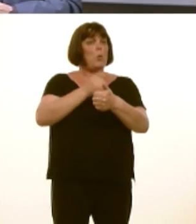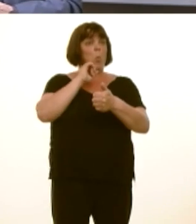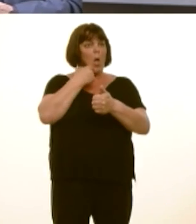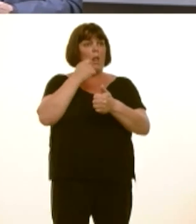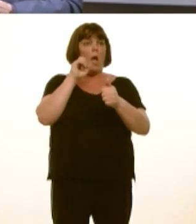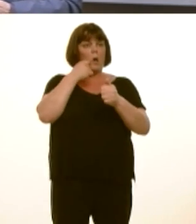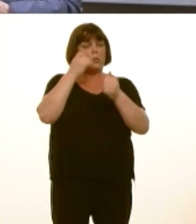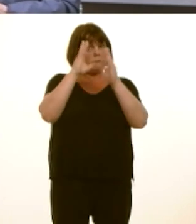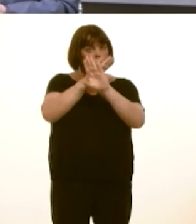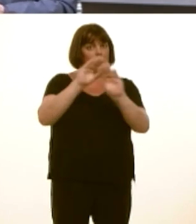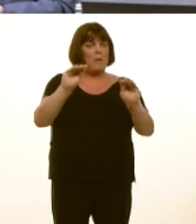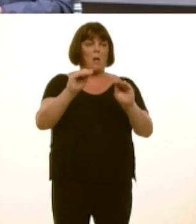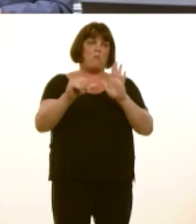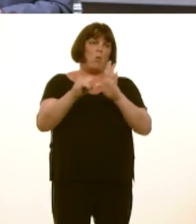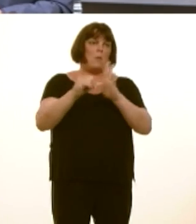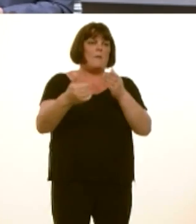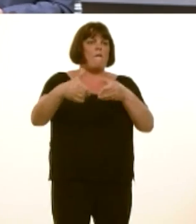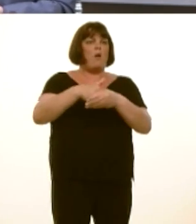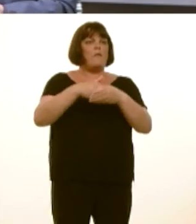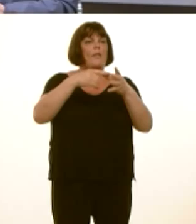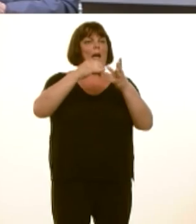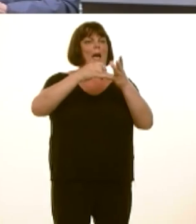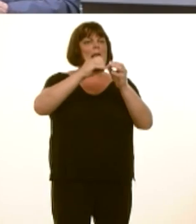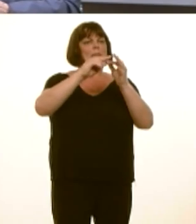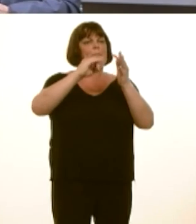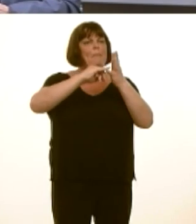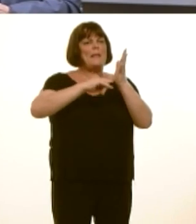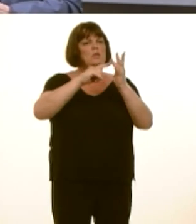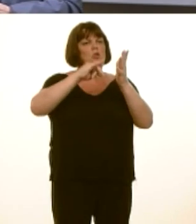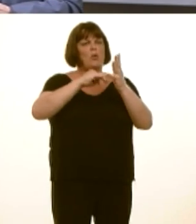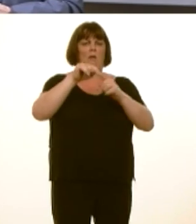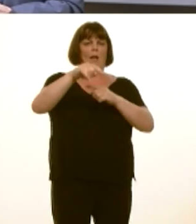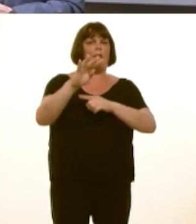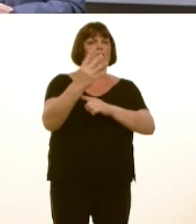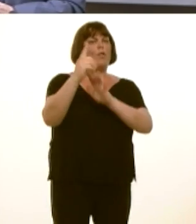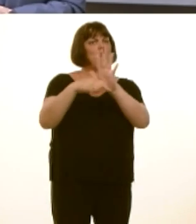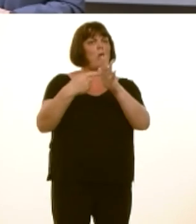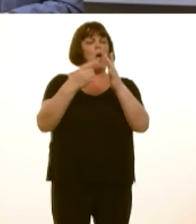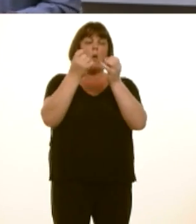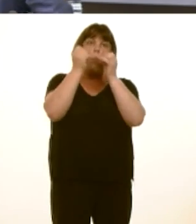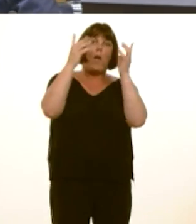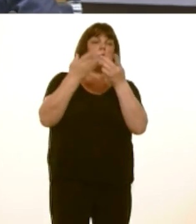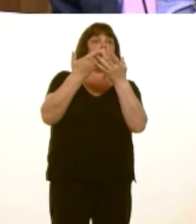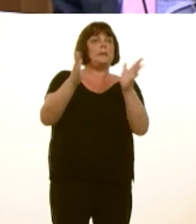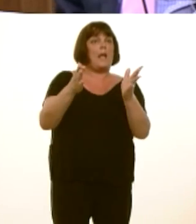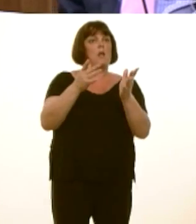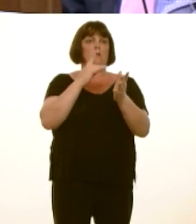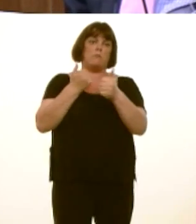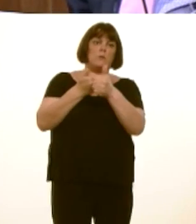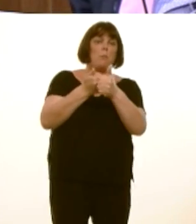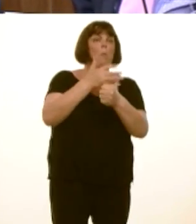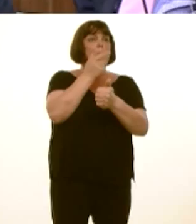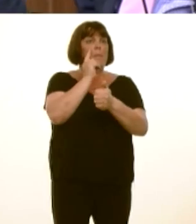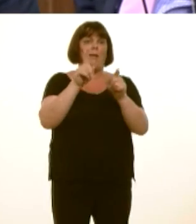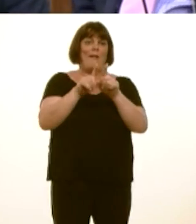incidence of asbestos and Action for Mesothelioma Day and people who live with this terrible condition in Wales? Of